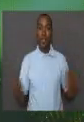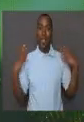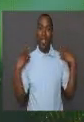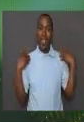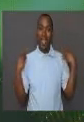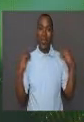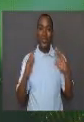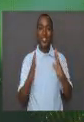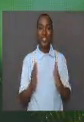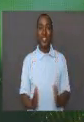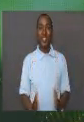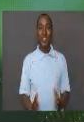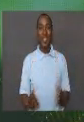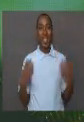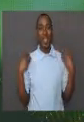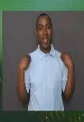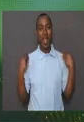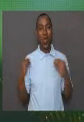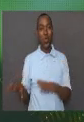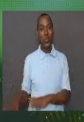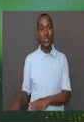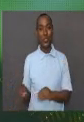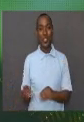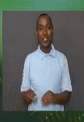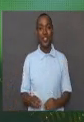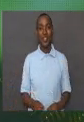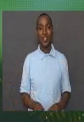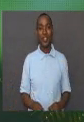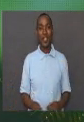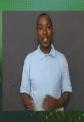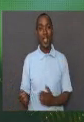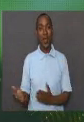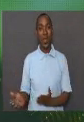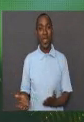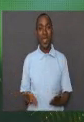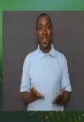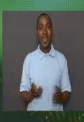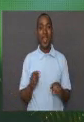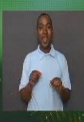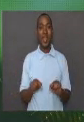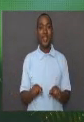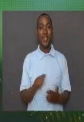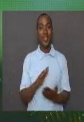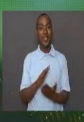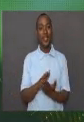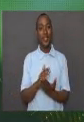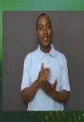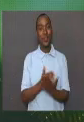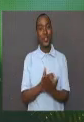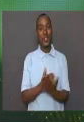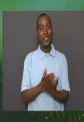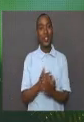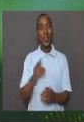Hello, teacher. Hello, students. Welcome to today's lesson on